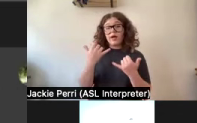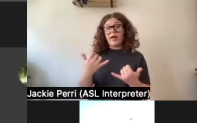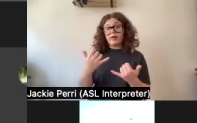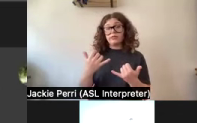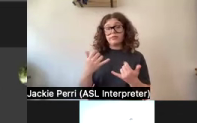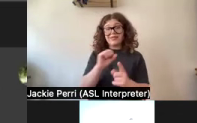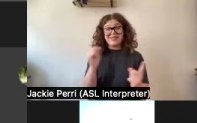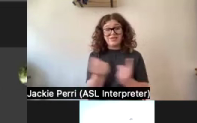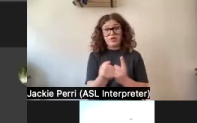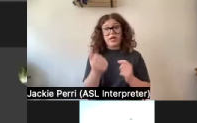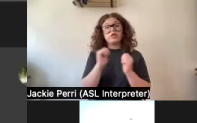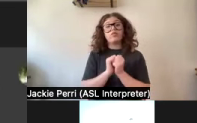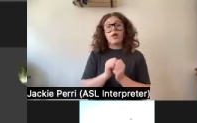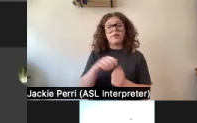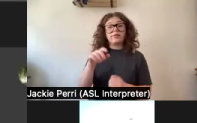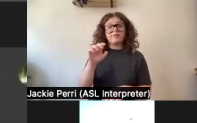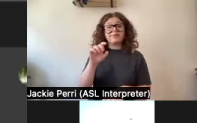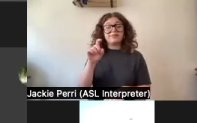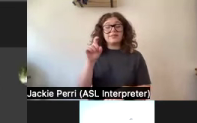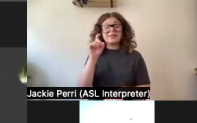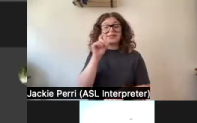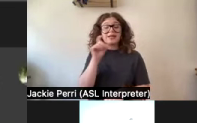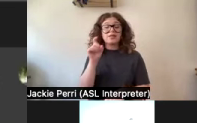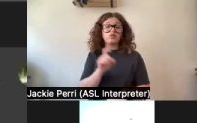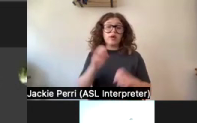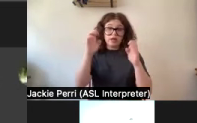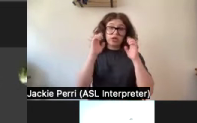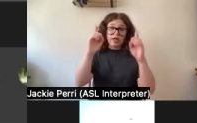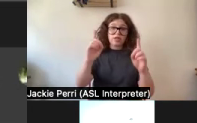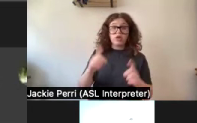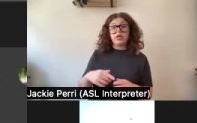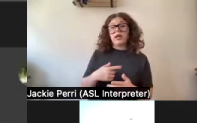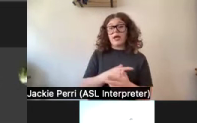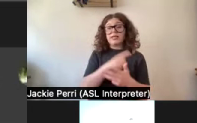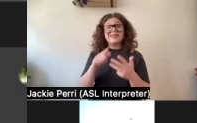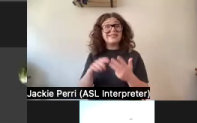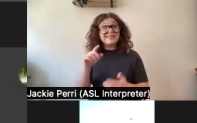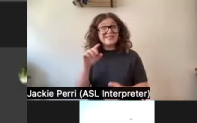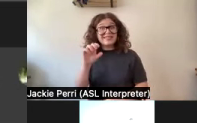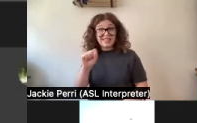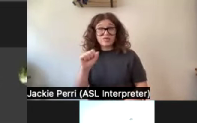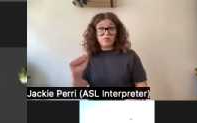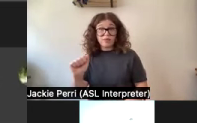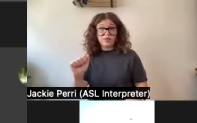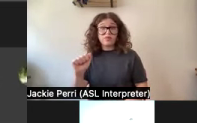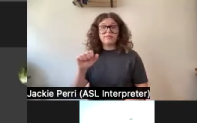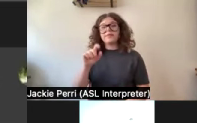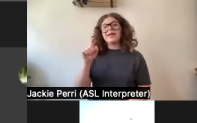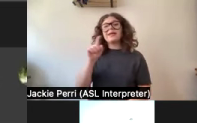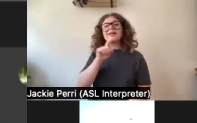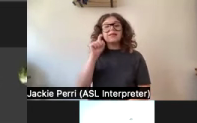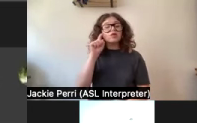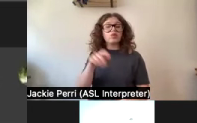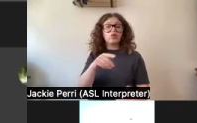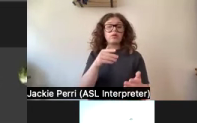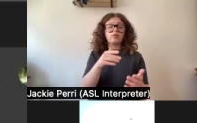sexual abuse within CPS. And then we'll share our strategy for moving the district to implement